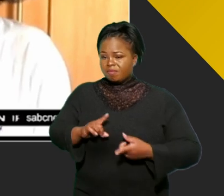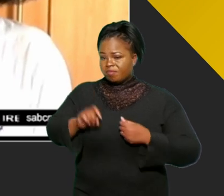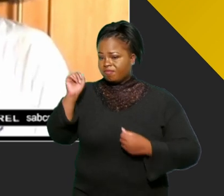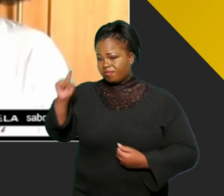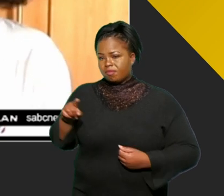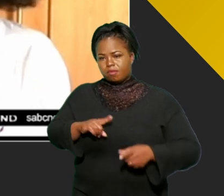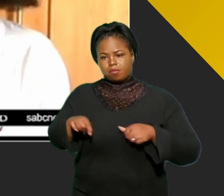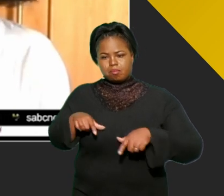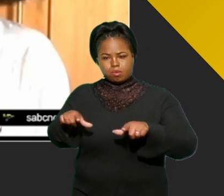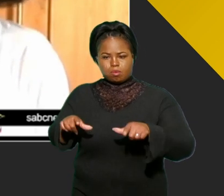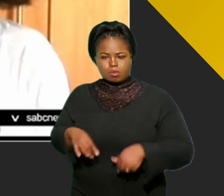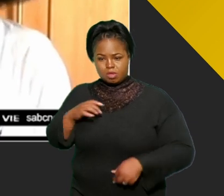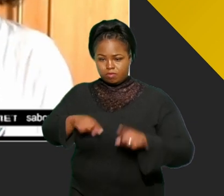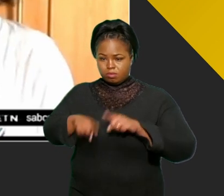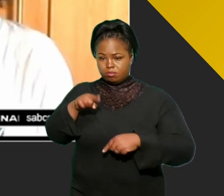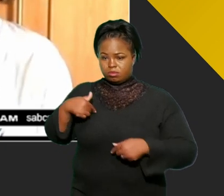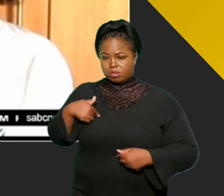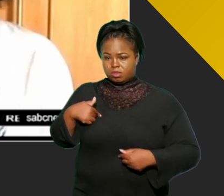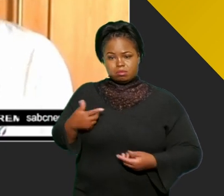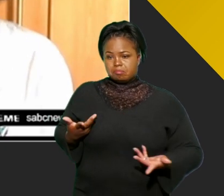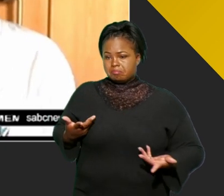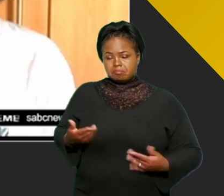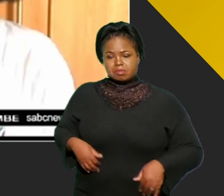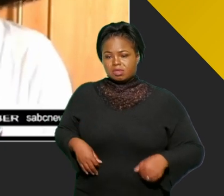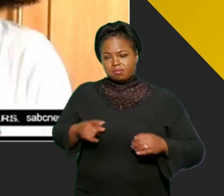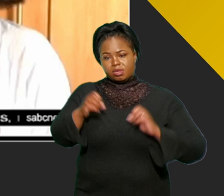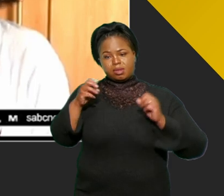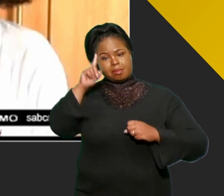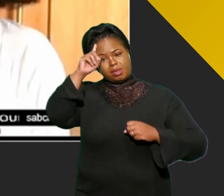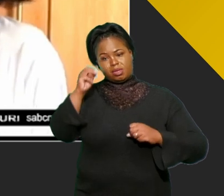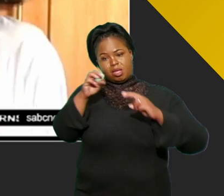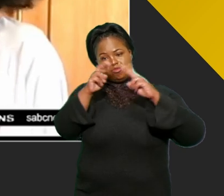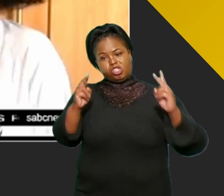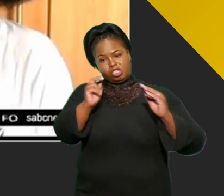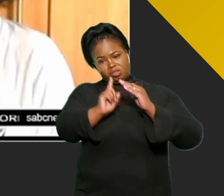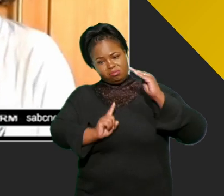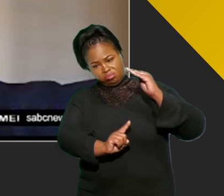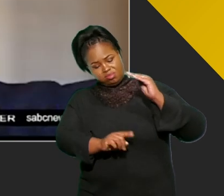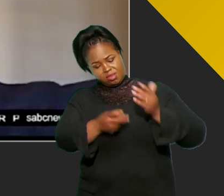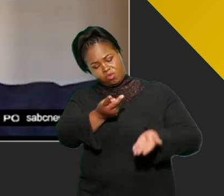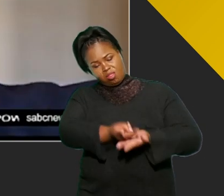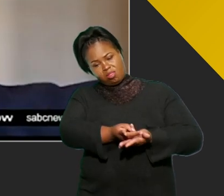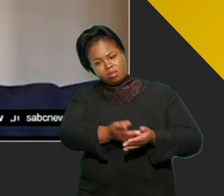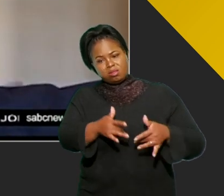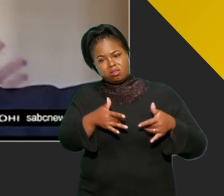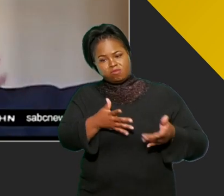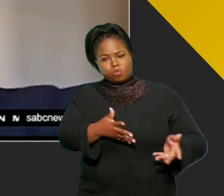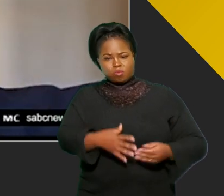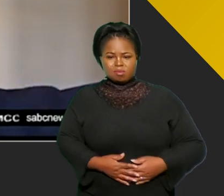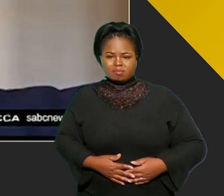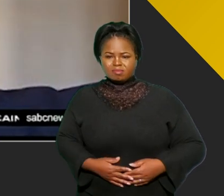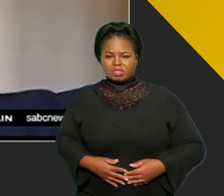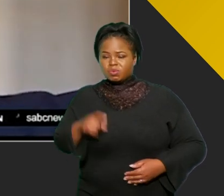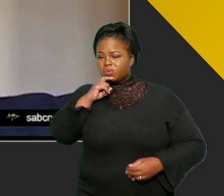all the way from Limpopo. If I get kicked out, I'm probably going to be under Mandela Bridge or somewhere, I don't know.